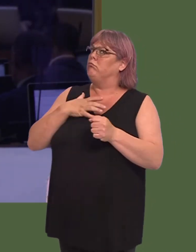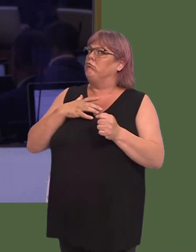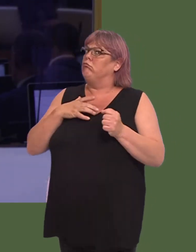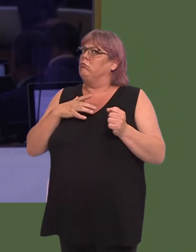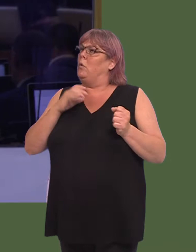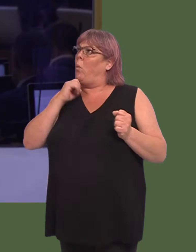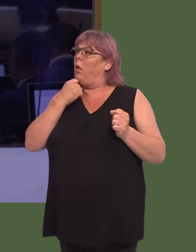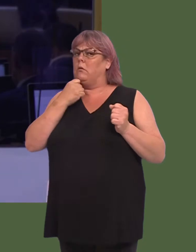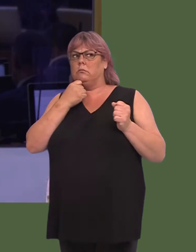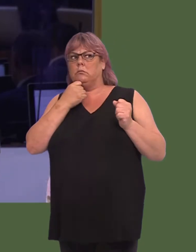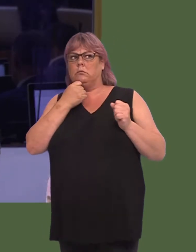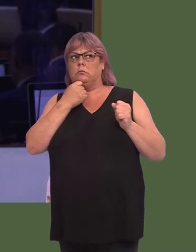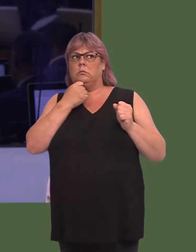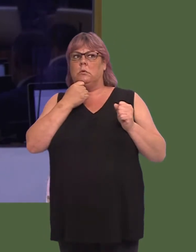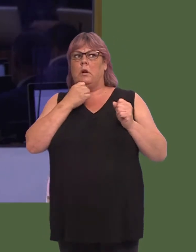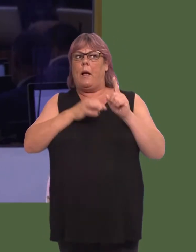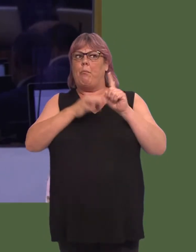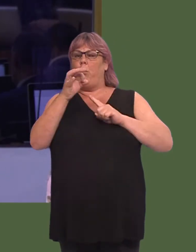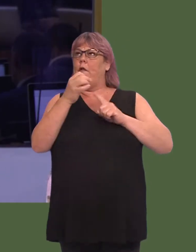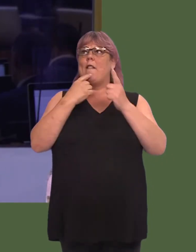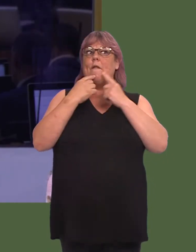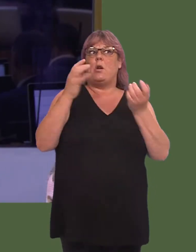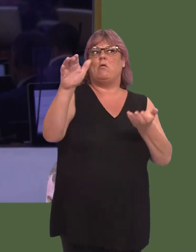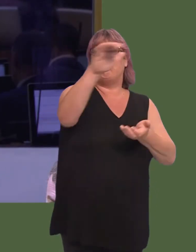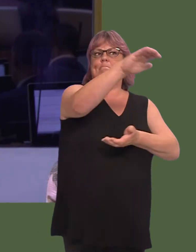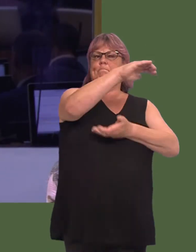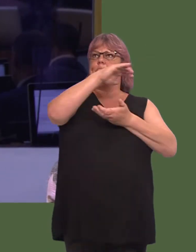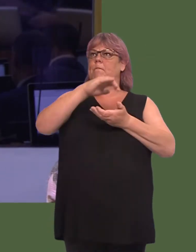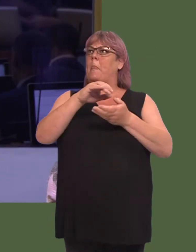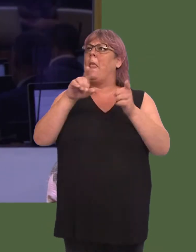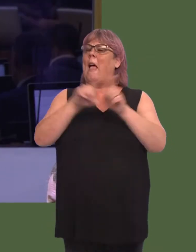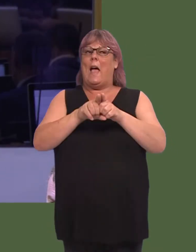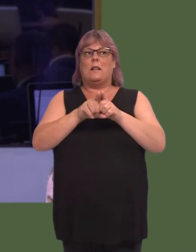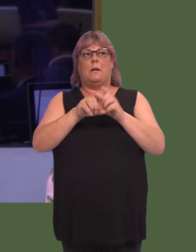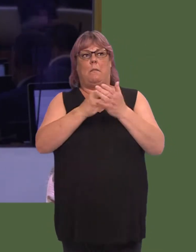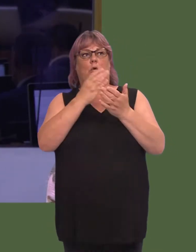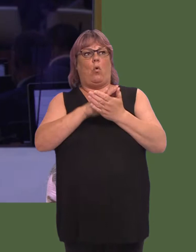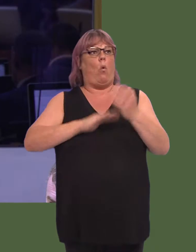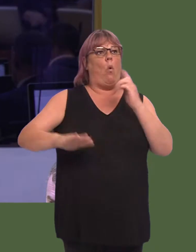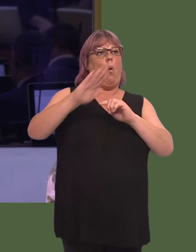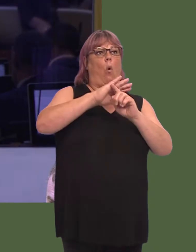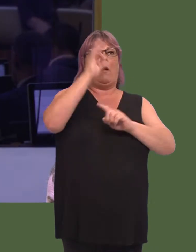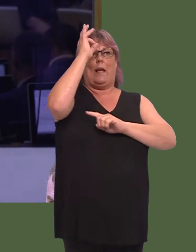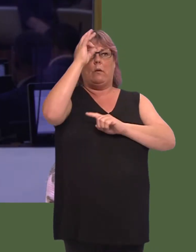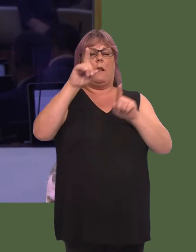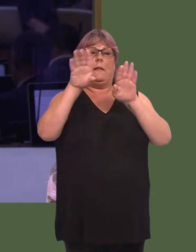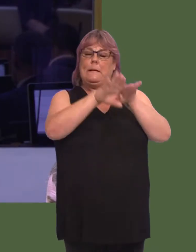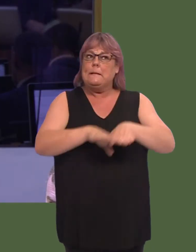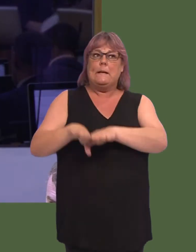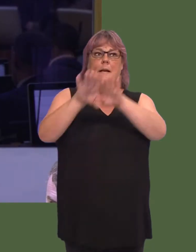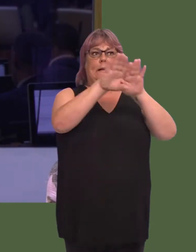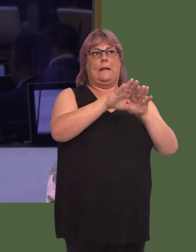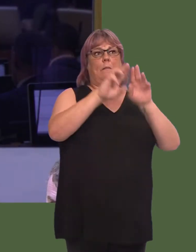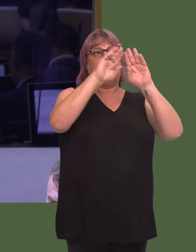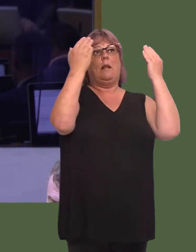your government going to do to tackle the lack of data collection in the first place, and more importantly, the lack of consistency and provision in terms